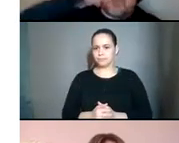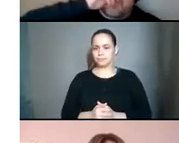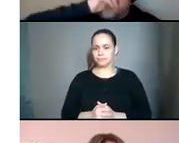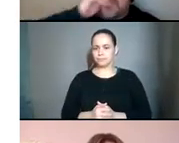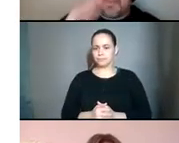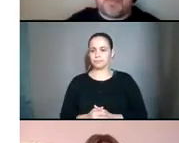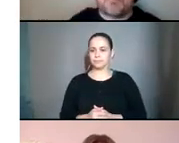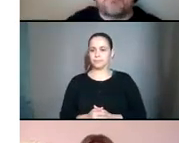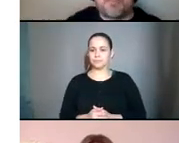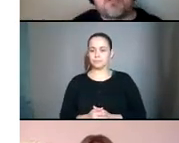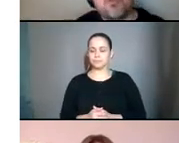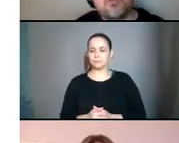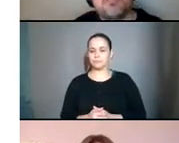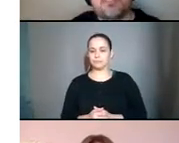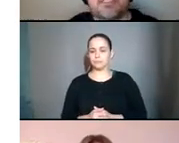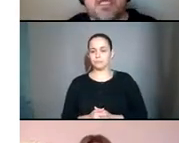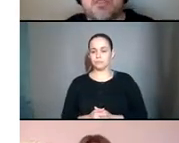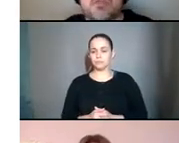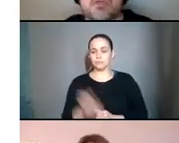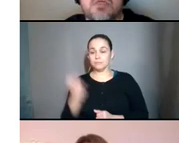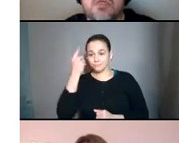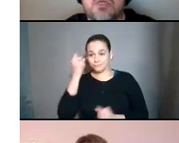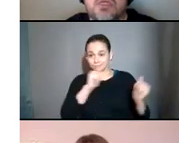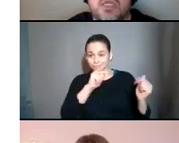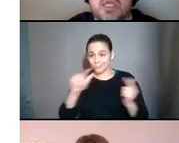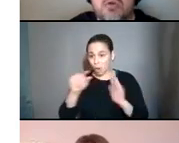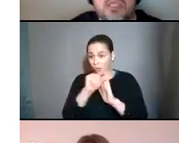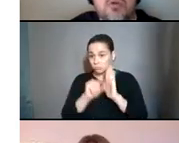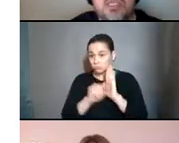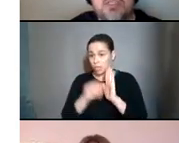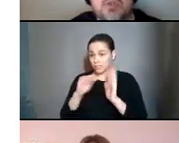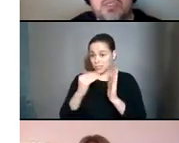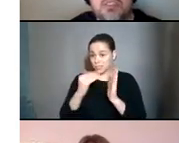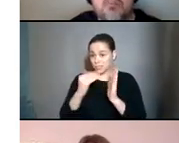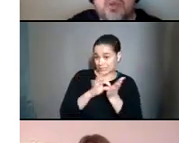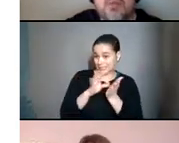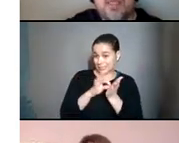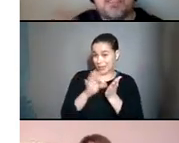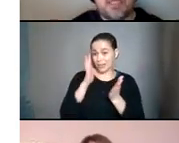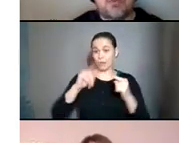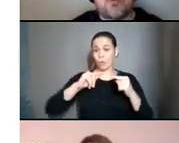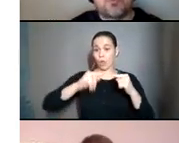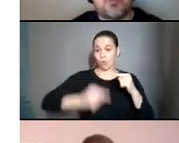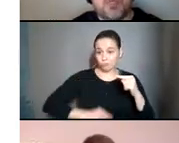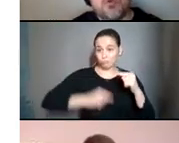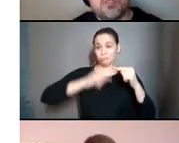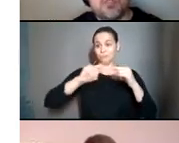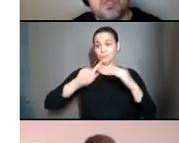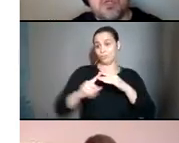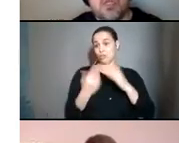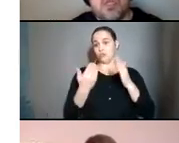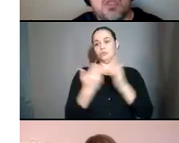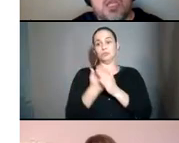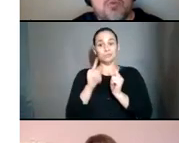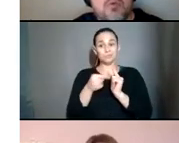For all grade levels, the lesson counter resets weekly on Sunday. Students will know a lesson is